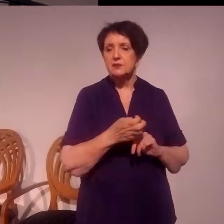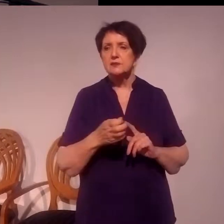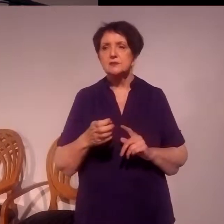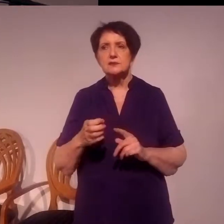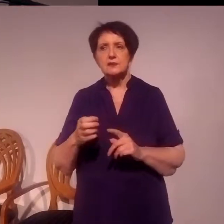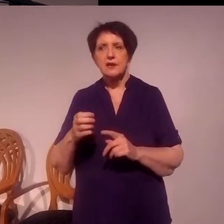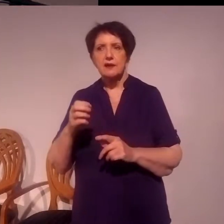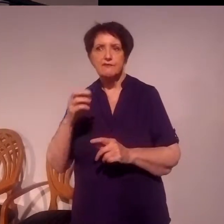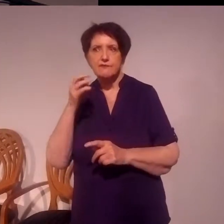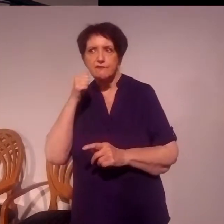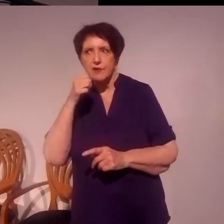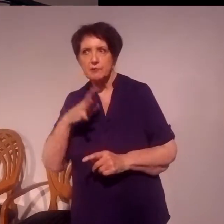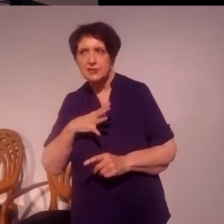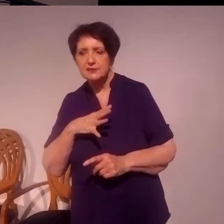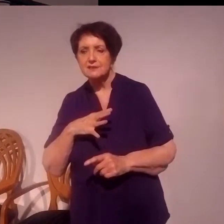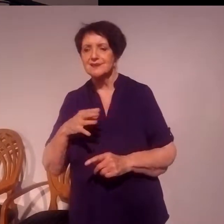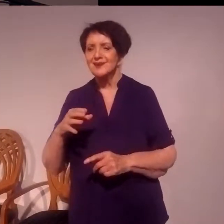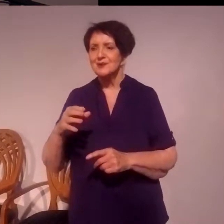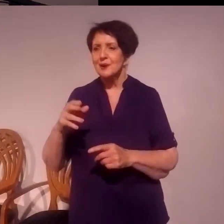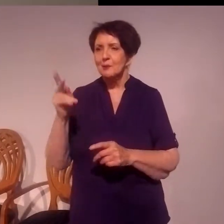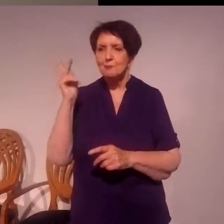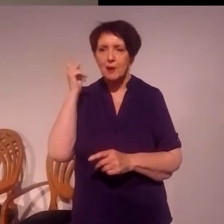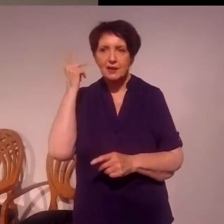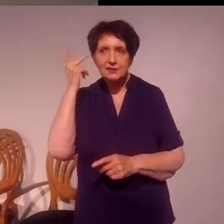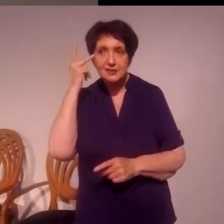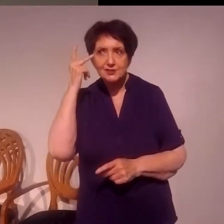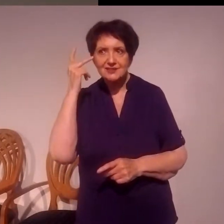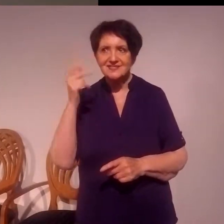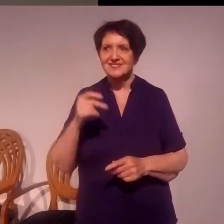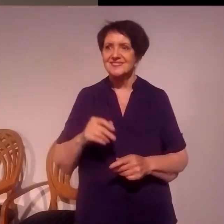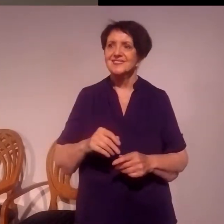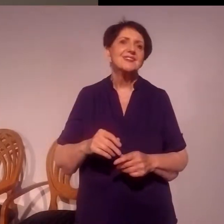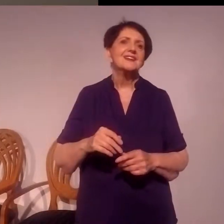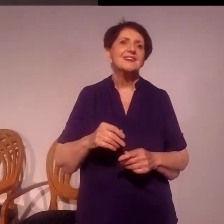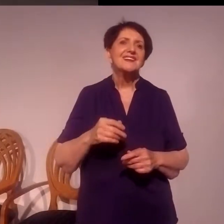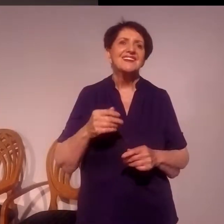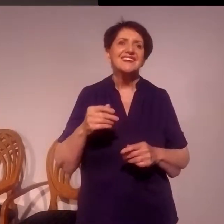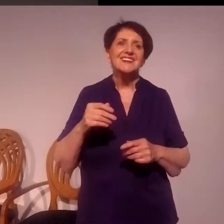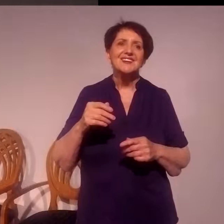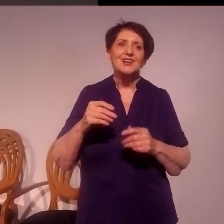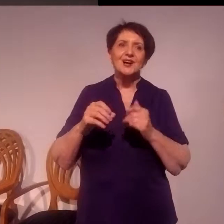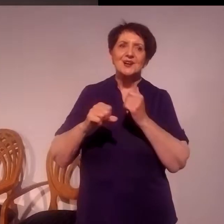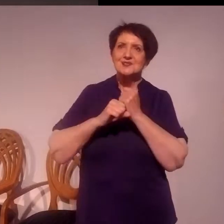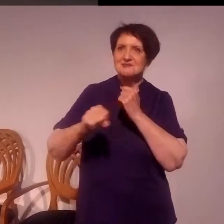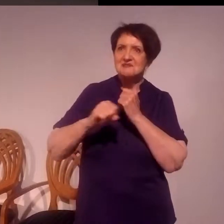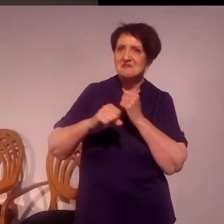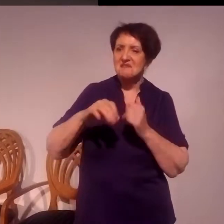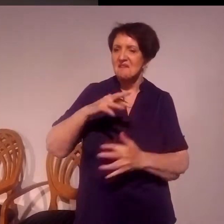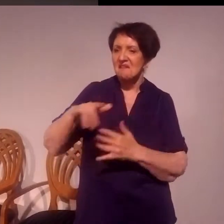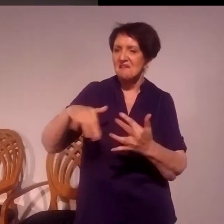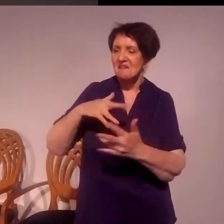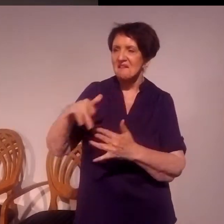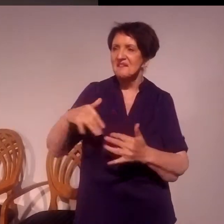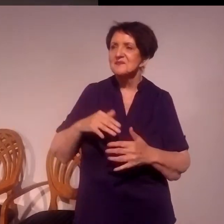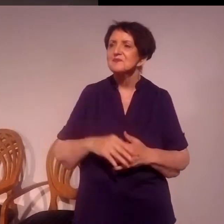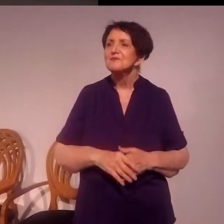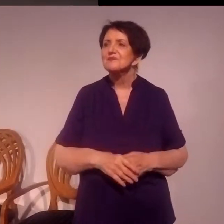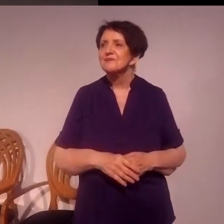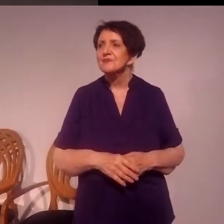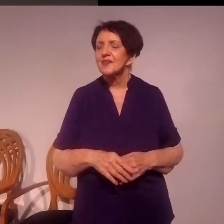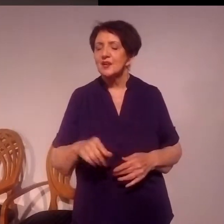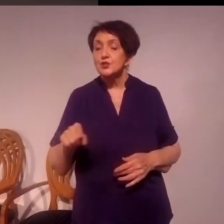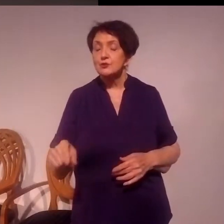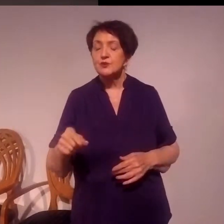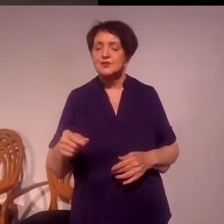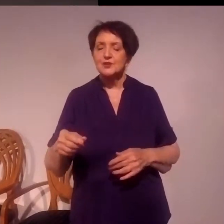politician, a professor. I love this. She was a rabble-rouser. Any rabble-rousers in the house? Love those rabble-rousers. She was a